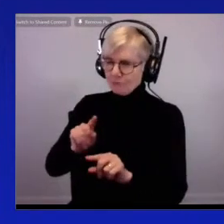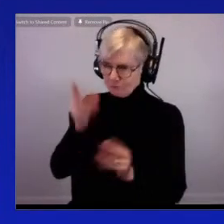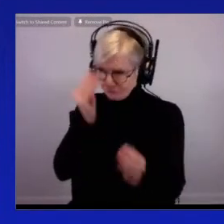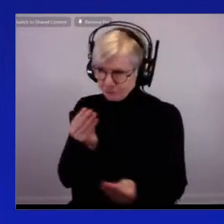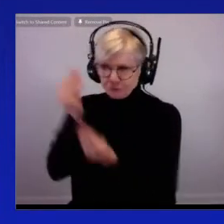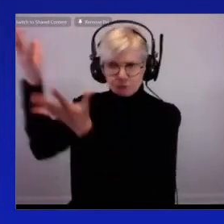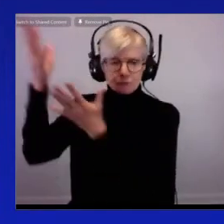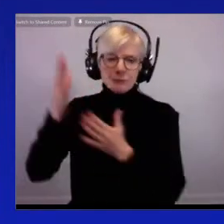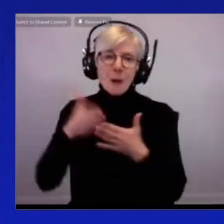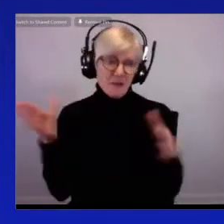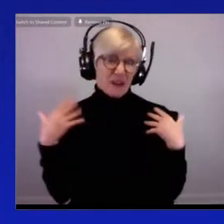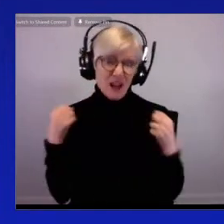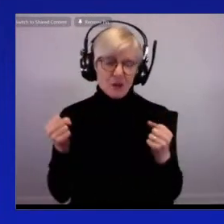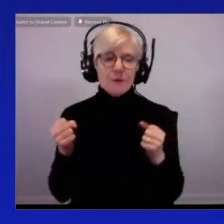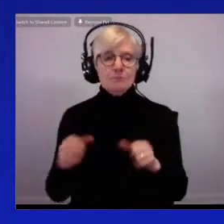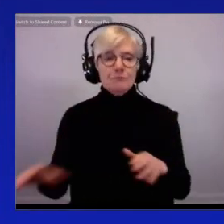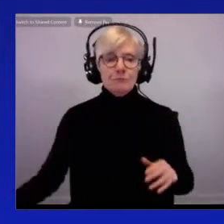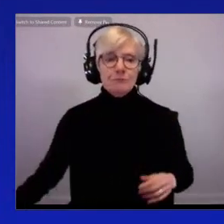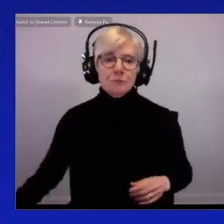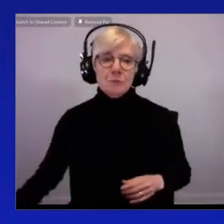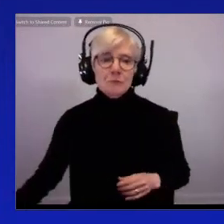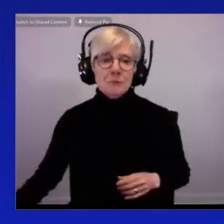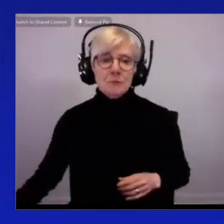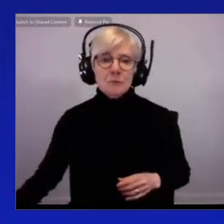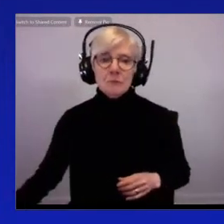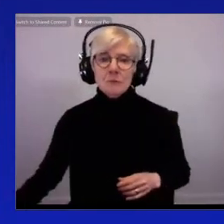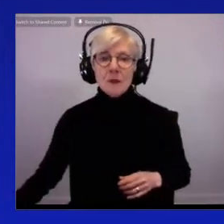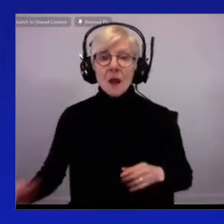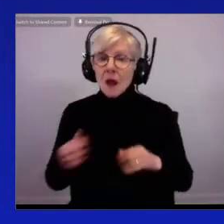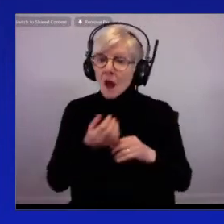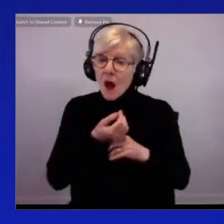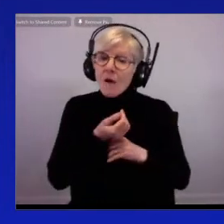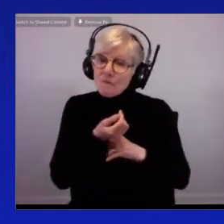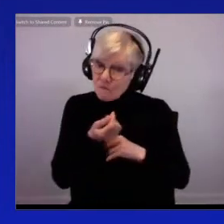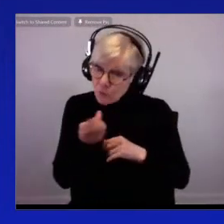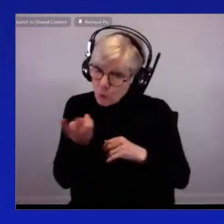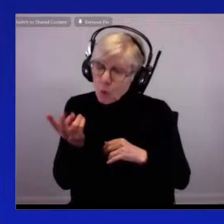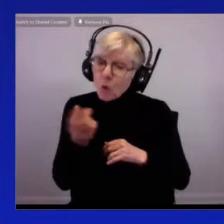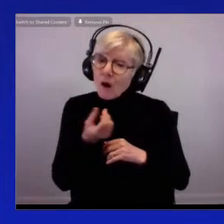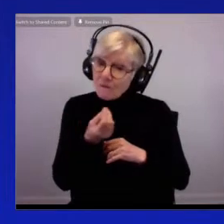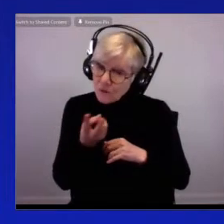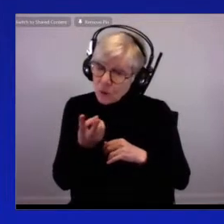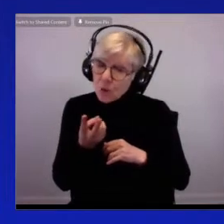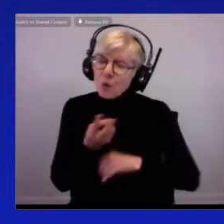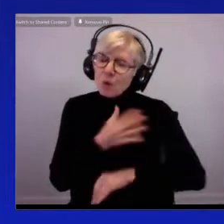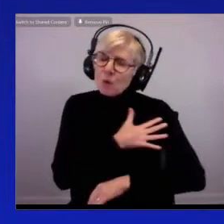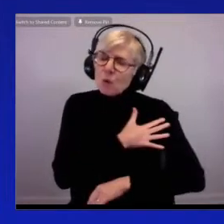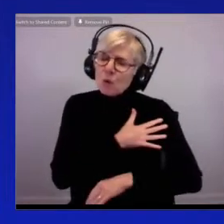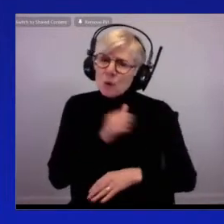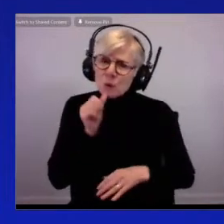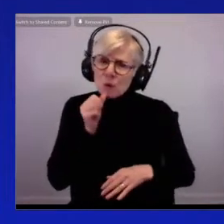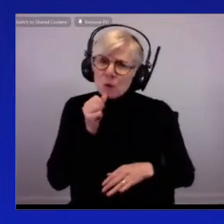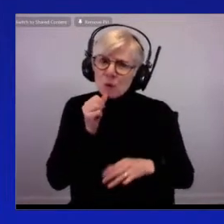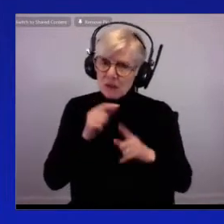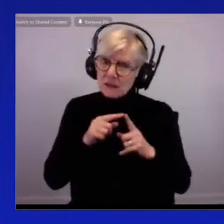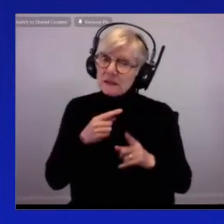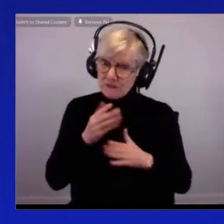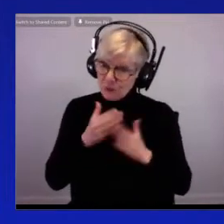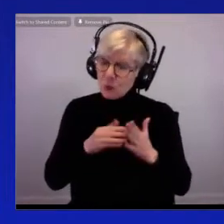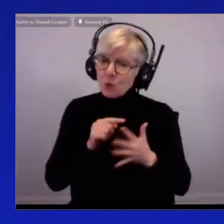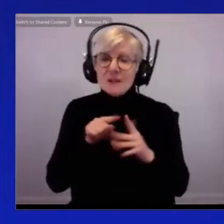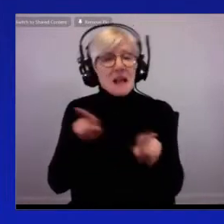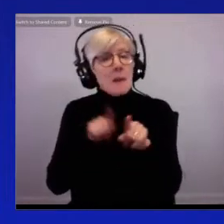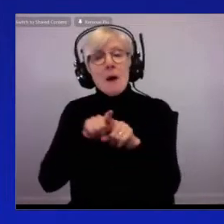that we assess. And we have received a small number of reported AFIs in line with what we would expect from other